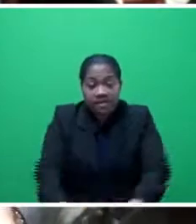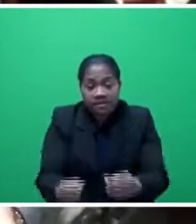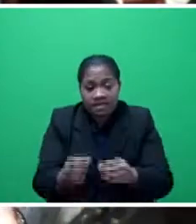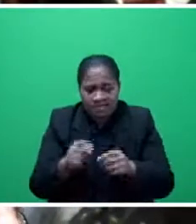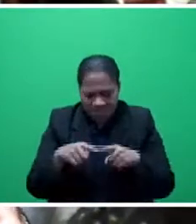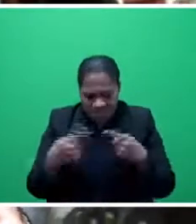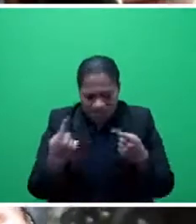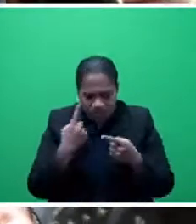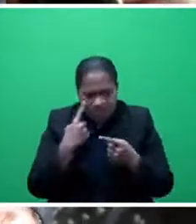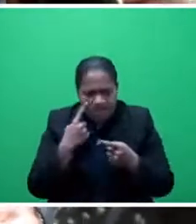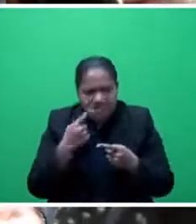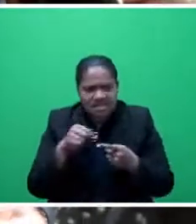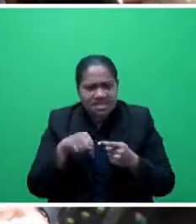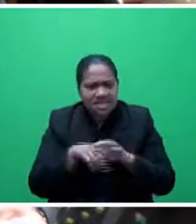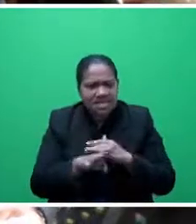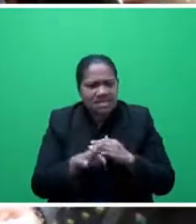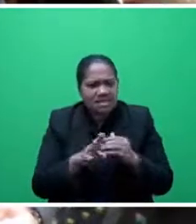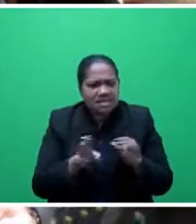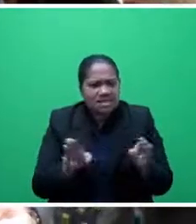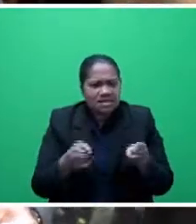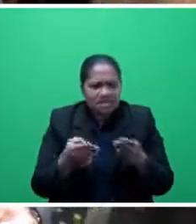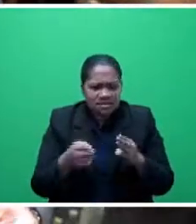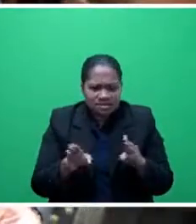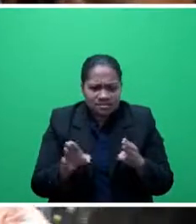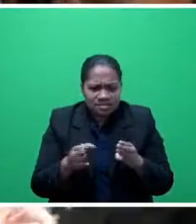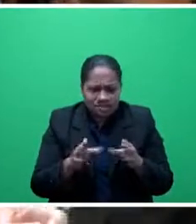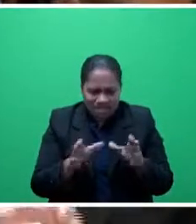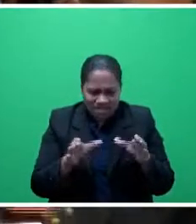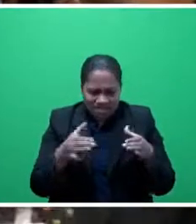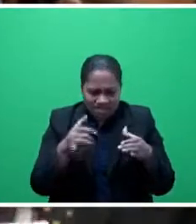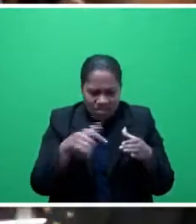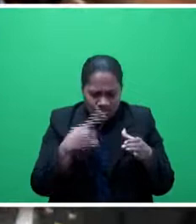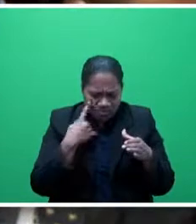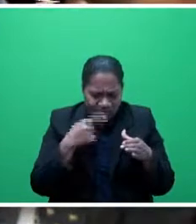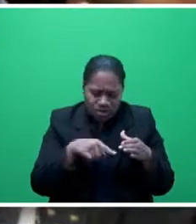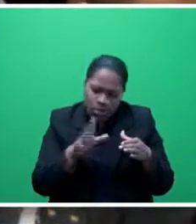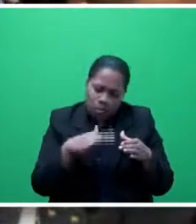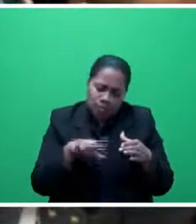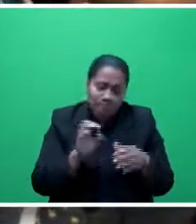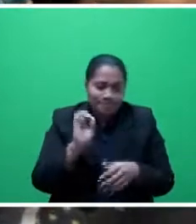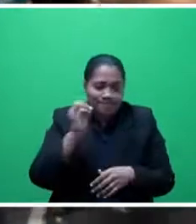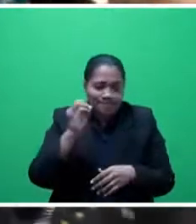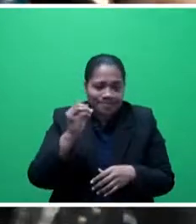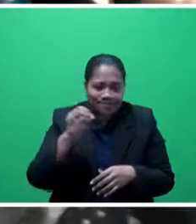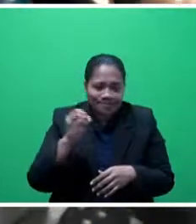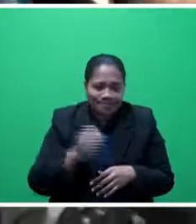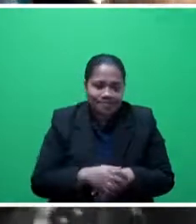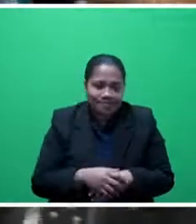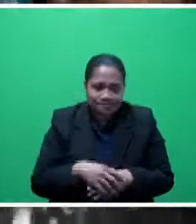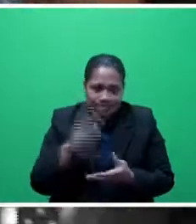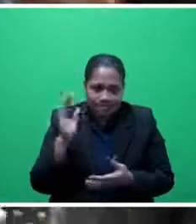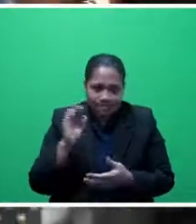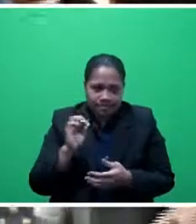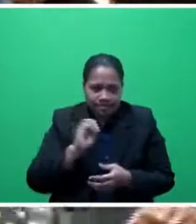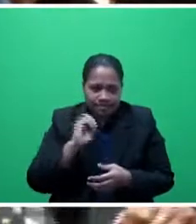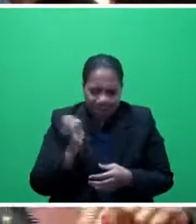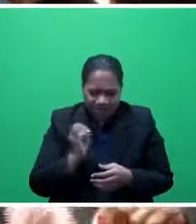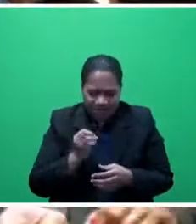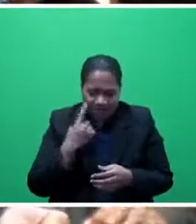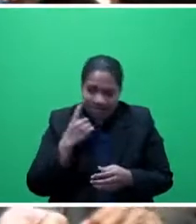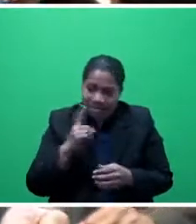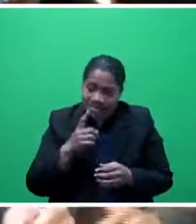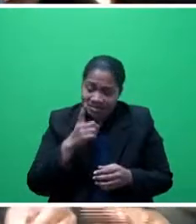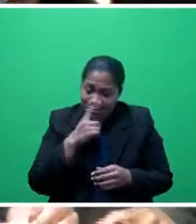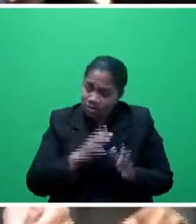the music industry has been completely all zero rated. A number of items that we do buy when people go overseas have been zero